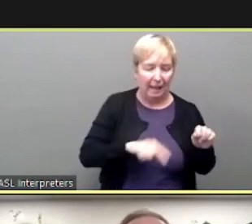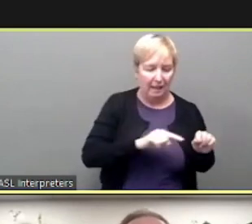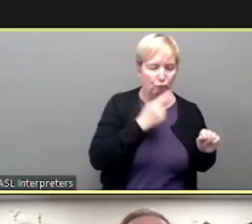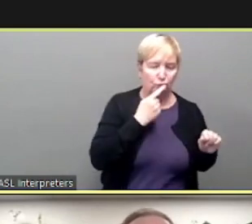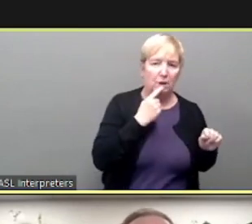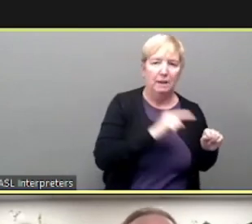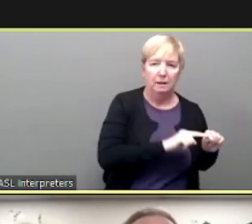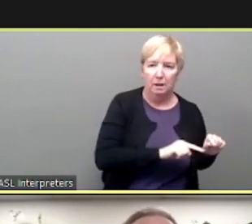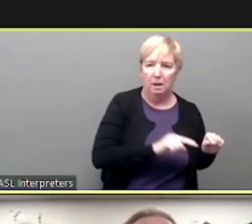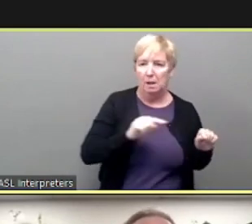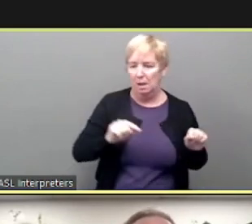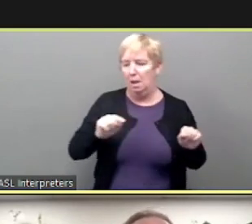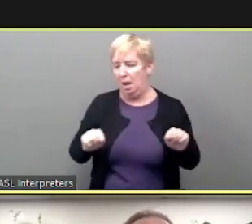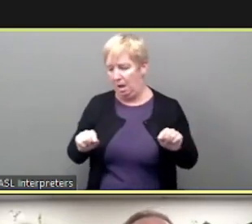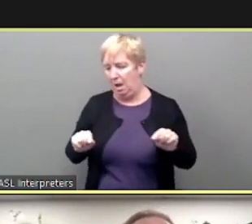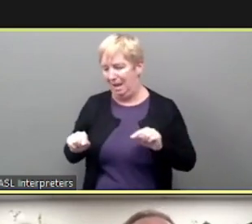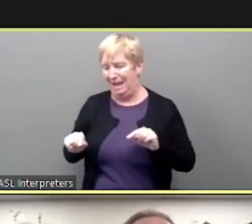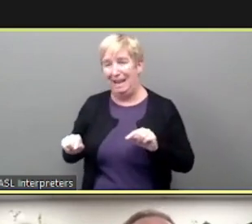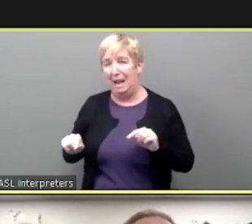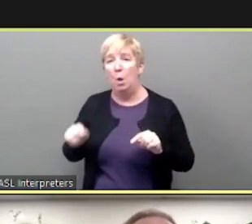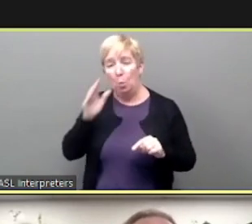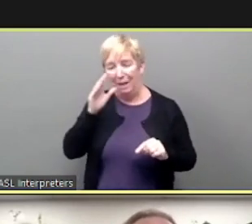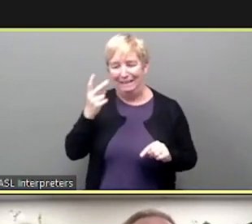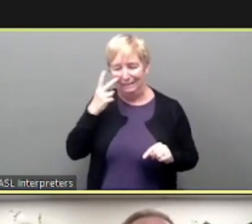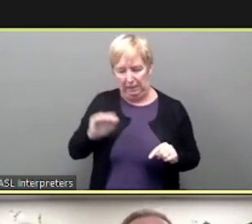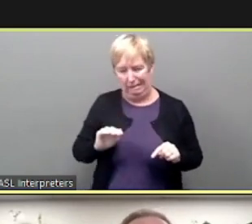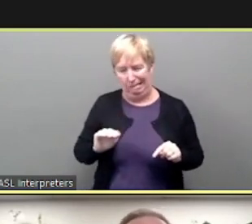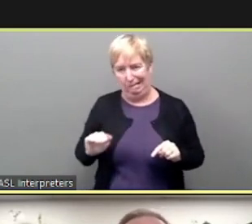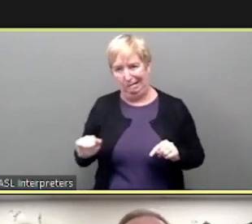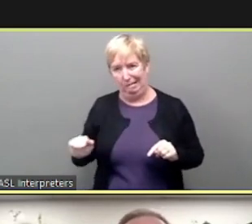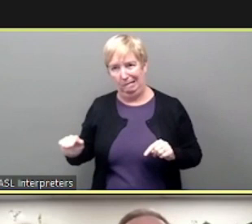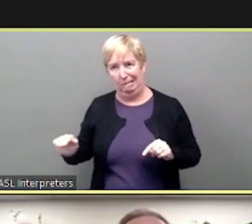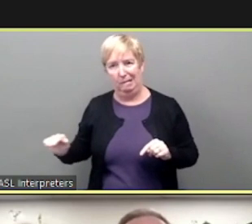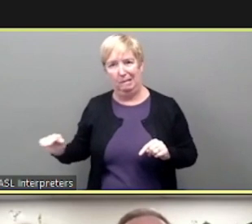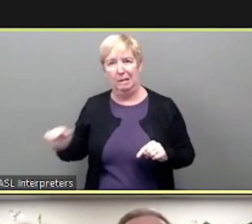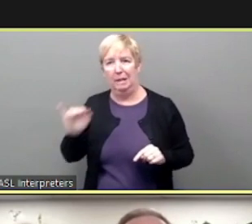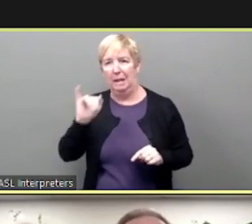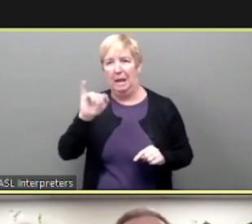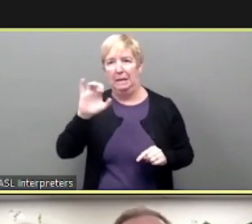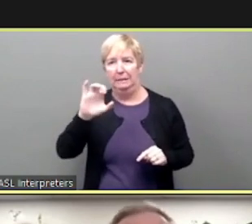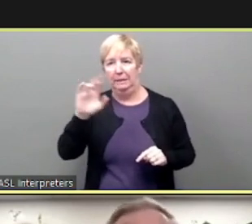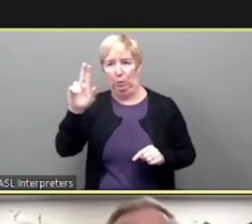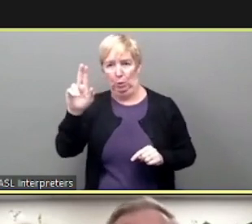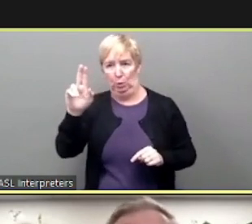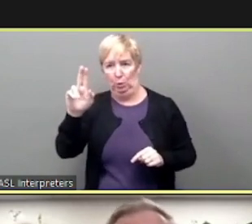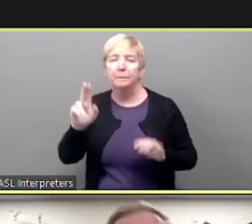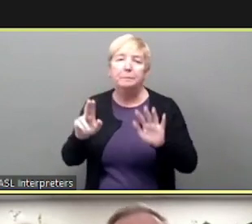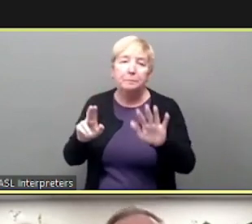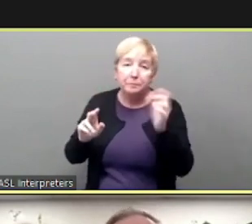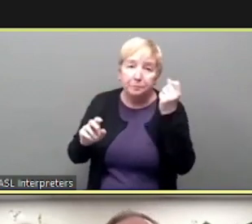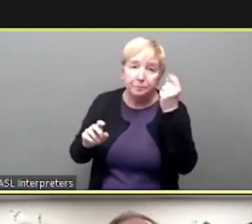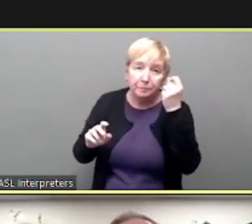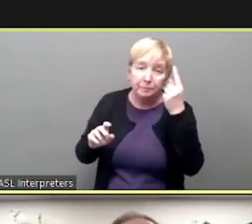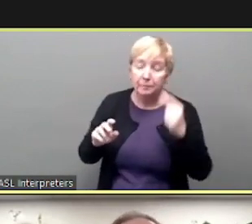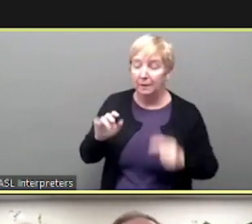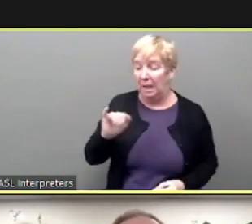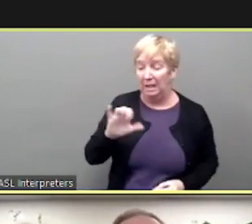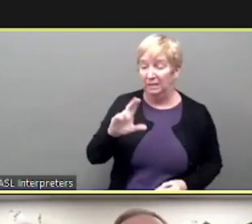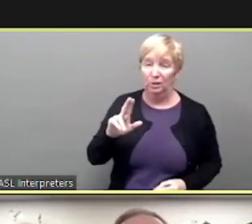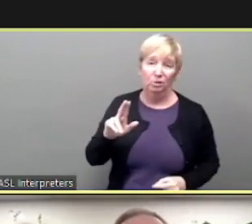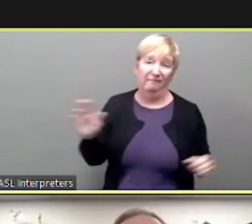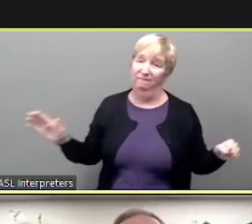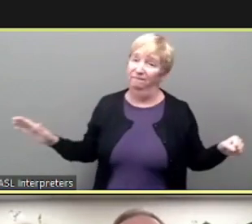it looks like we're going to see a stable number of ICU admissions. Now, our ICUs are completely